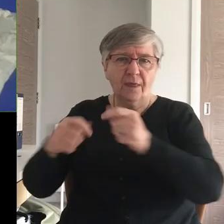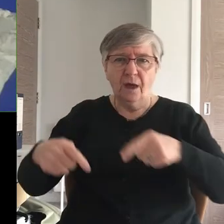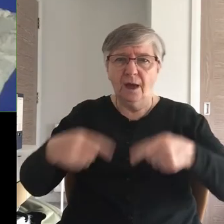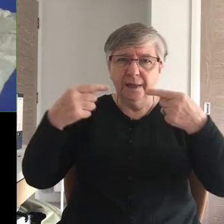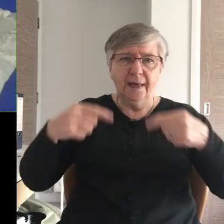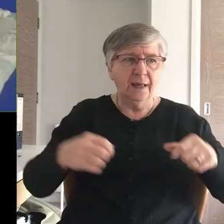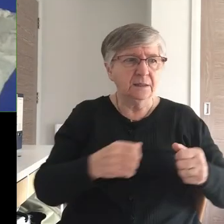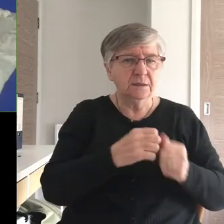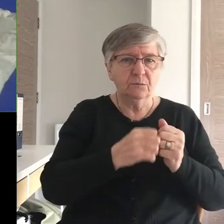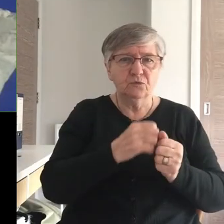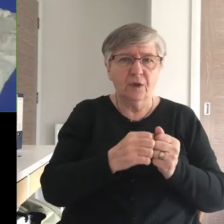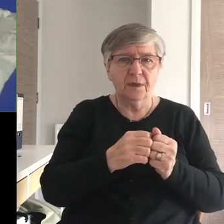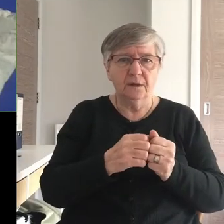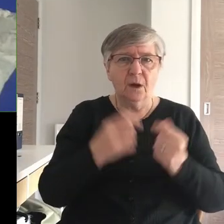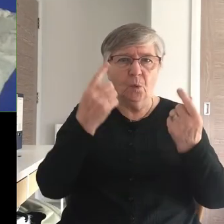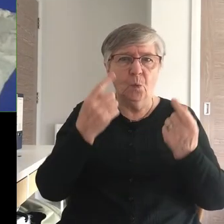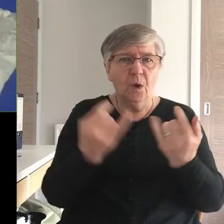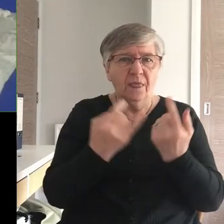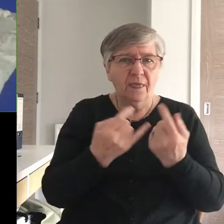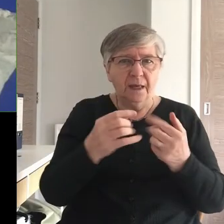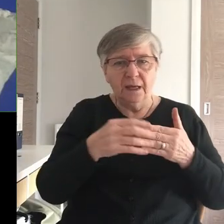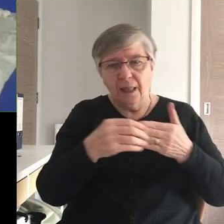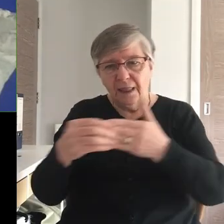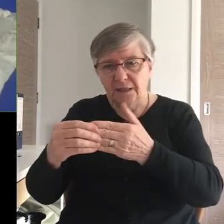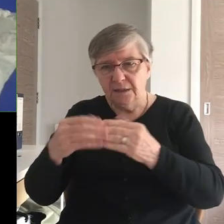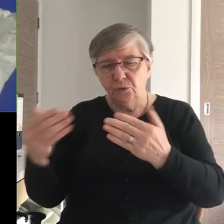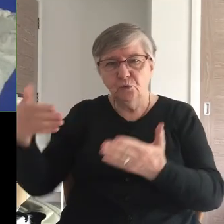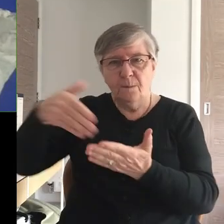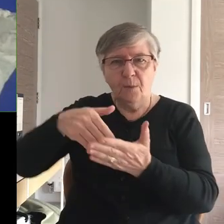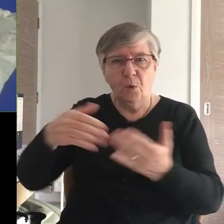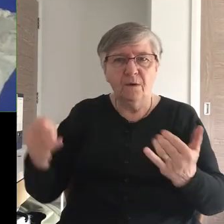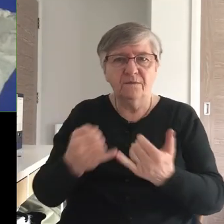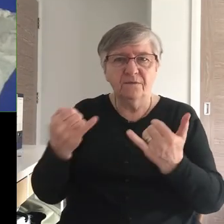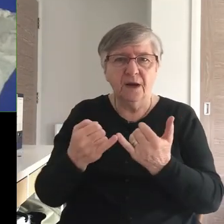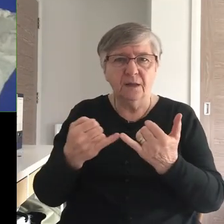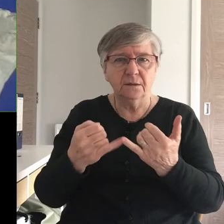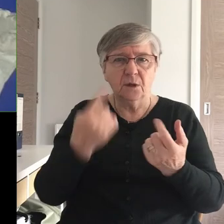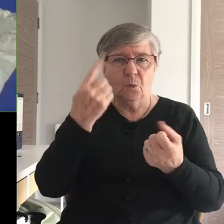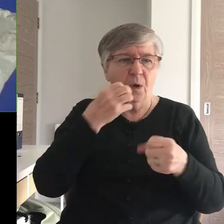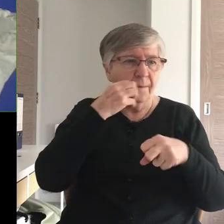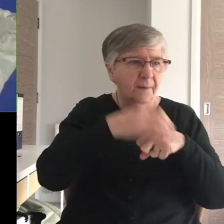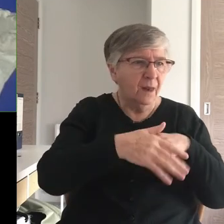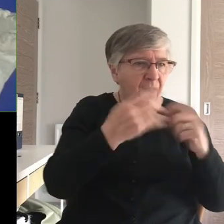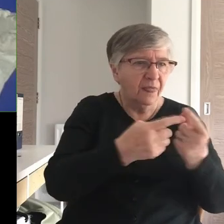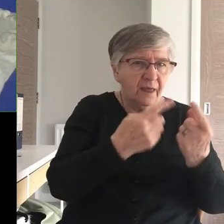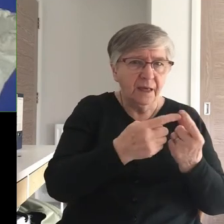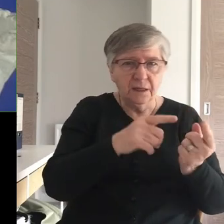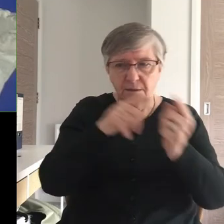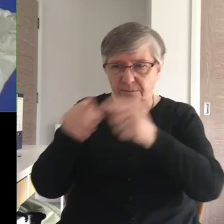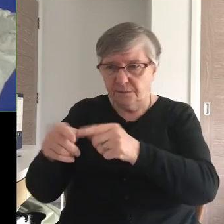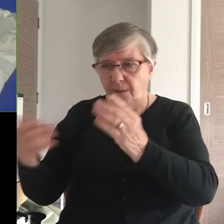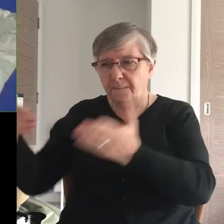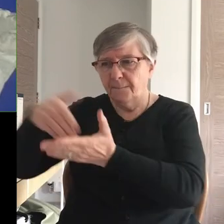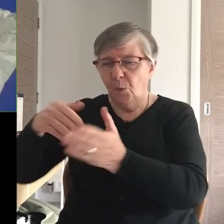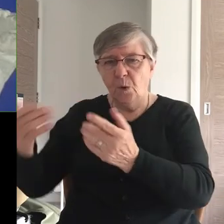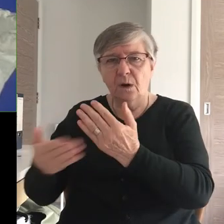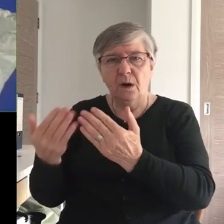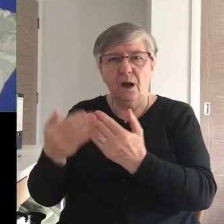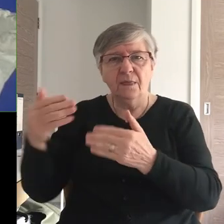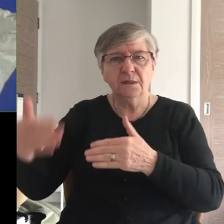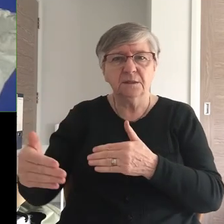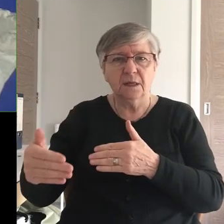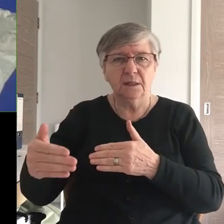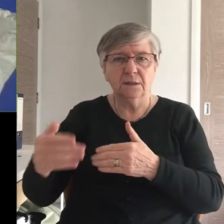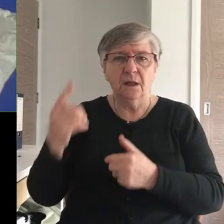brother, one wrongdoing leading to another, one blood deed to an even bloodier revenge.